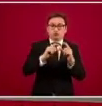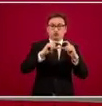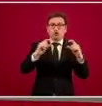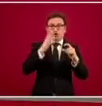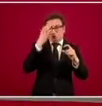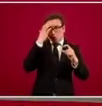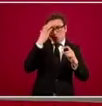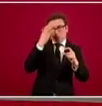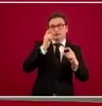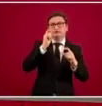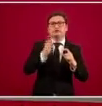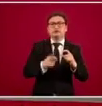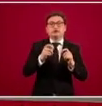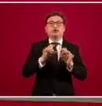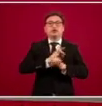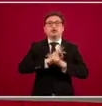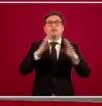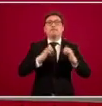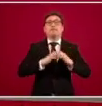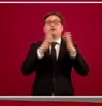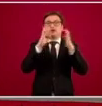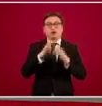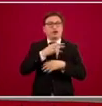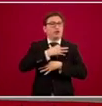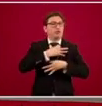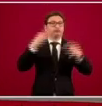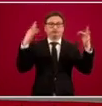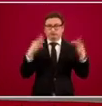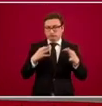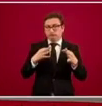Here, these are the